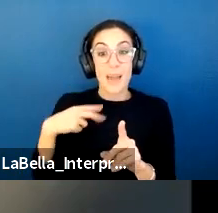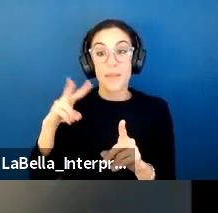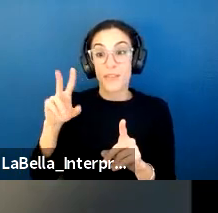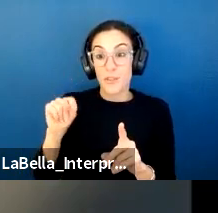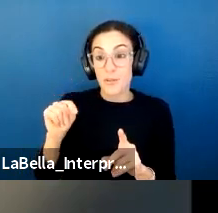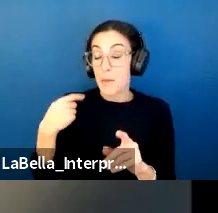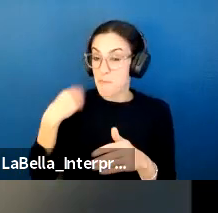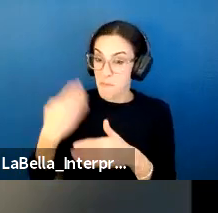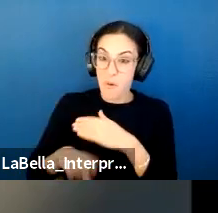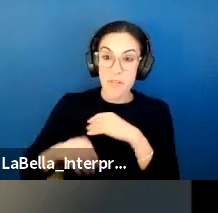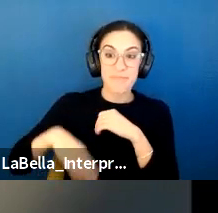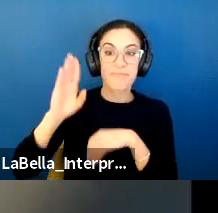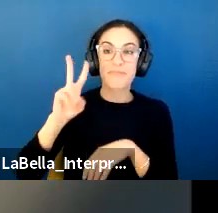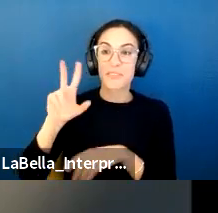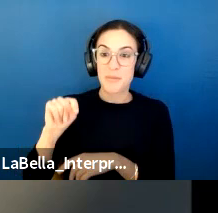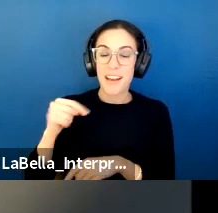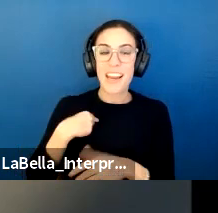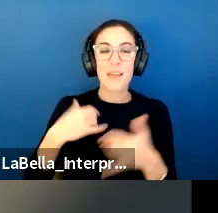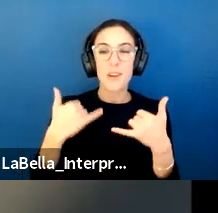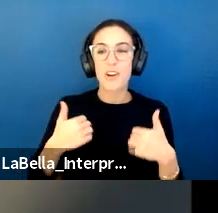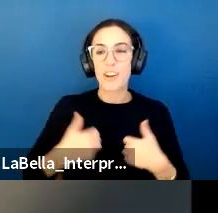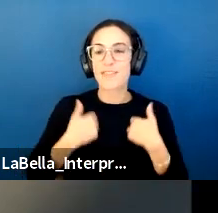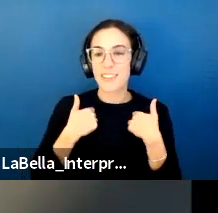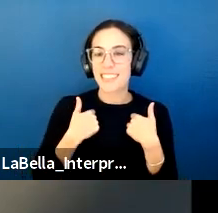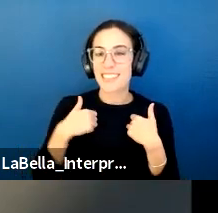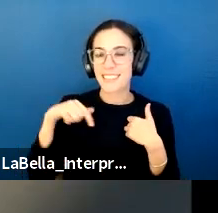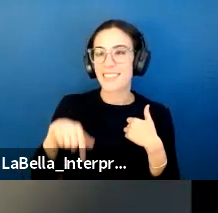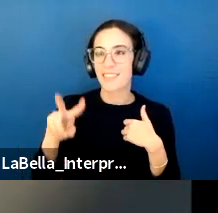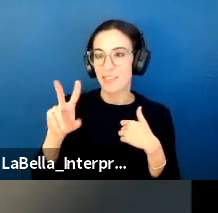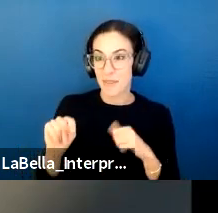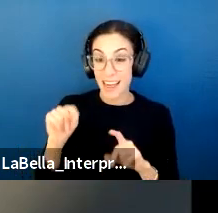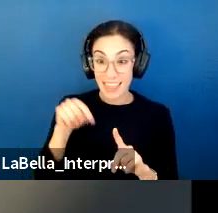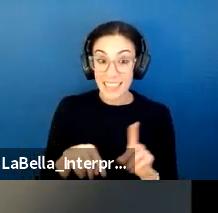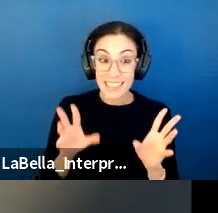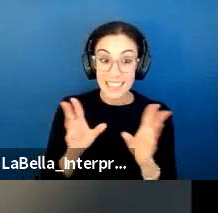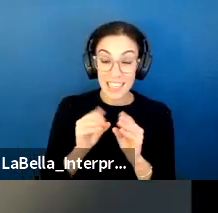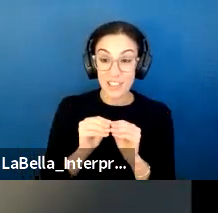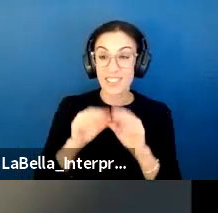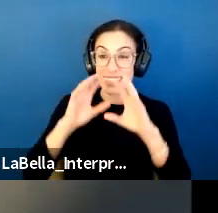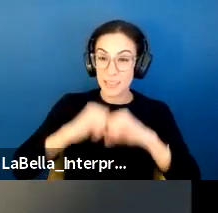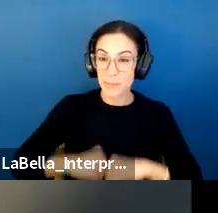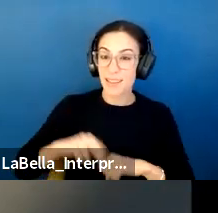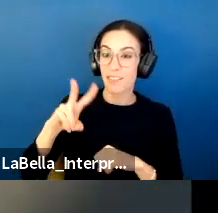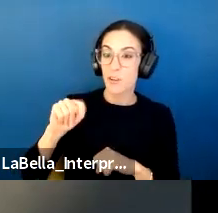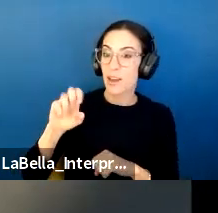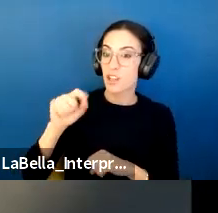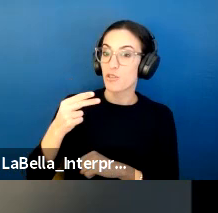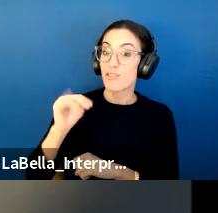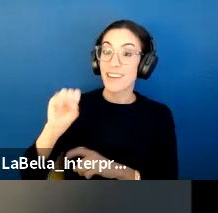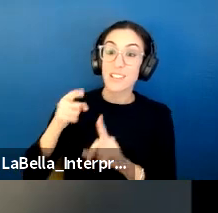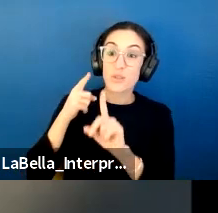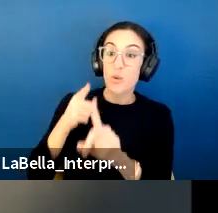born and a current resident of Vermont. This session, Dismantling Vermont Eugenics Toward an